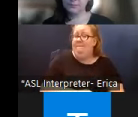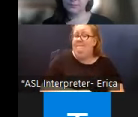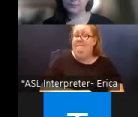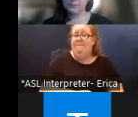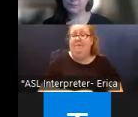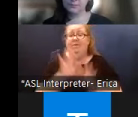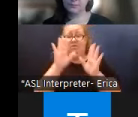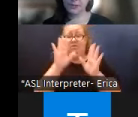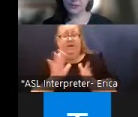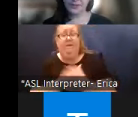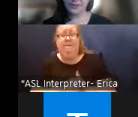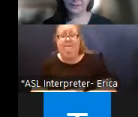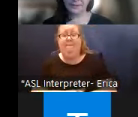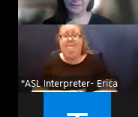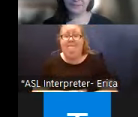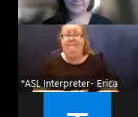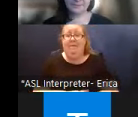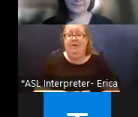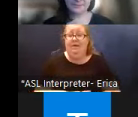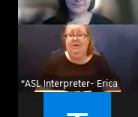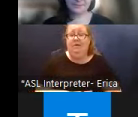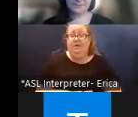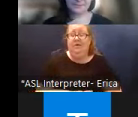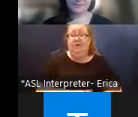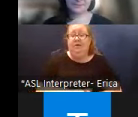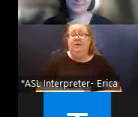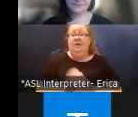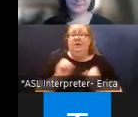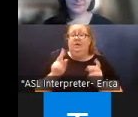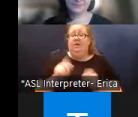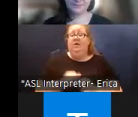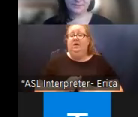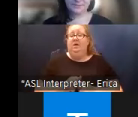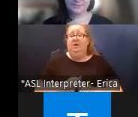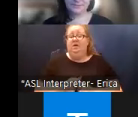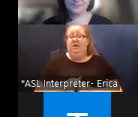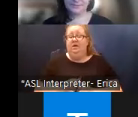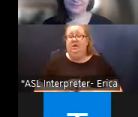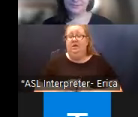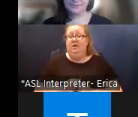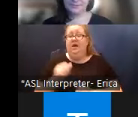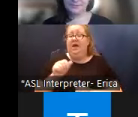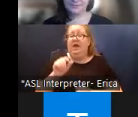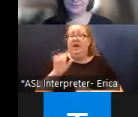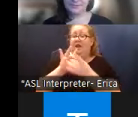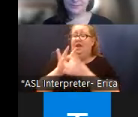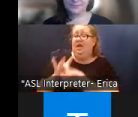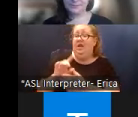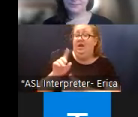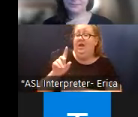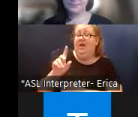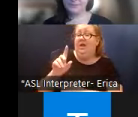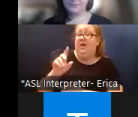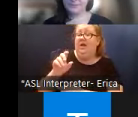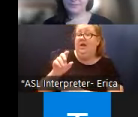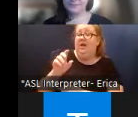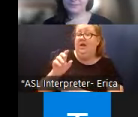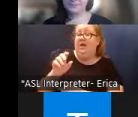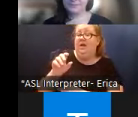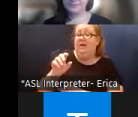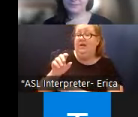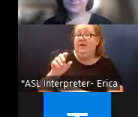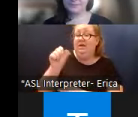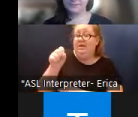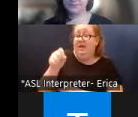Agreed. Go ahead. That's a good idea. Just like one to Ahmed's point too. Yeah, trying to educate